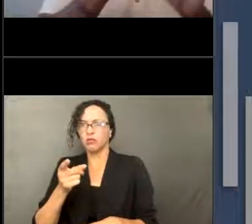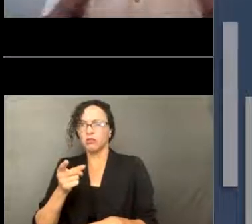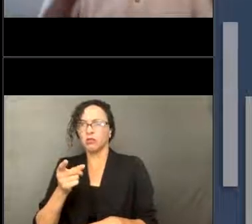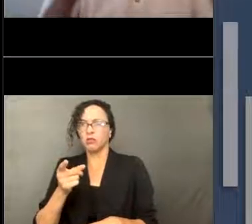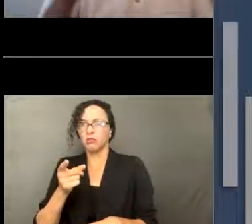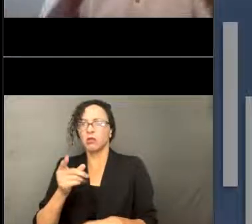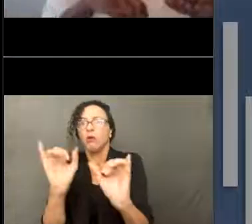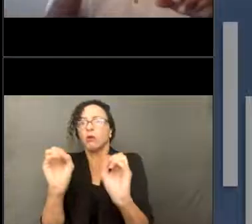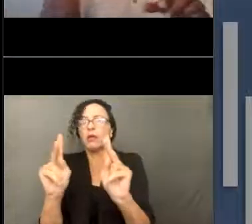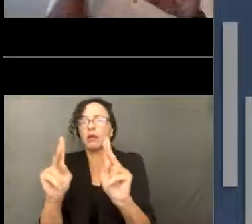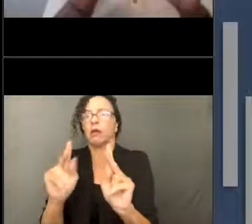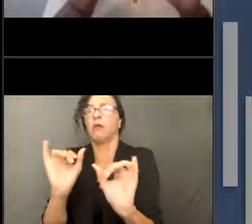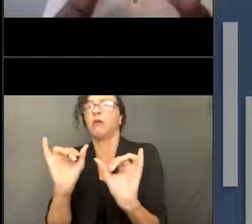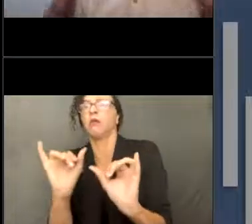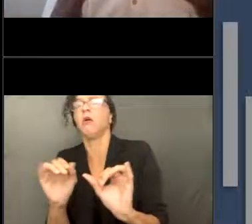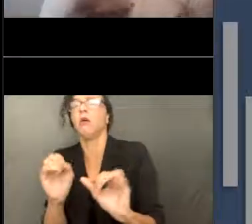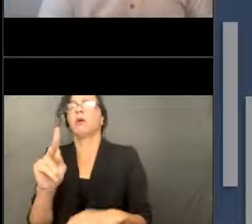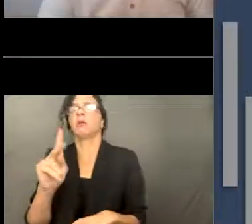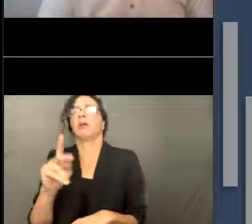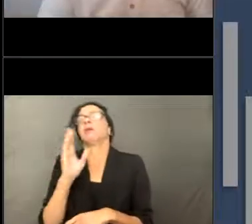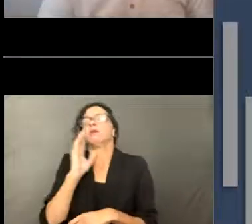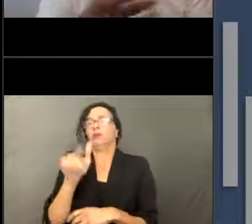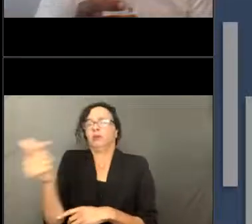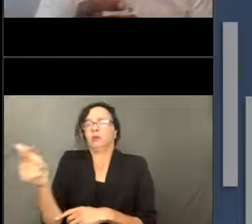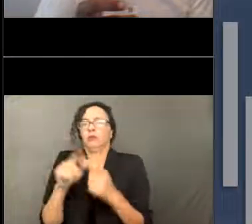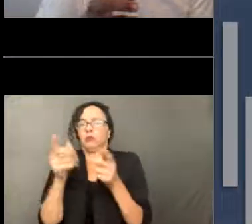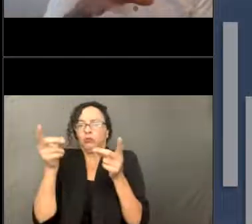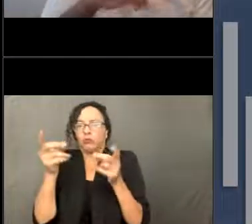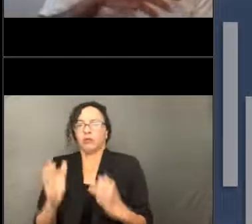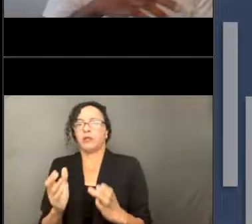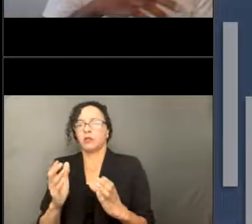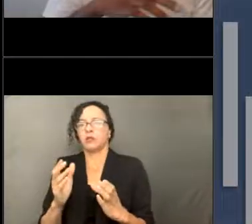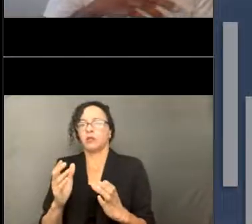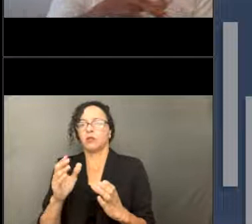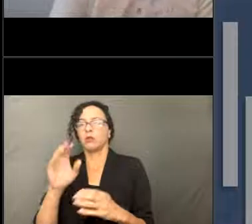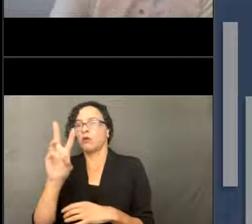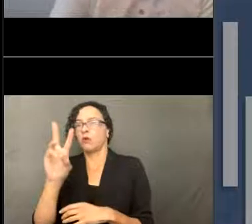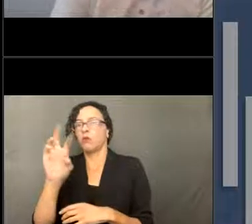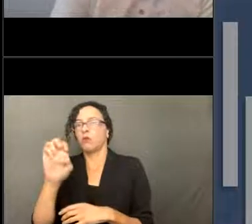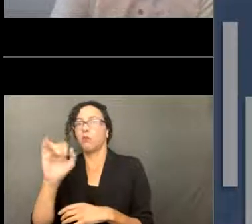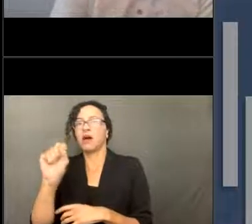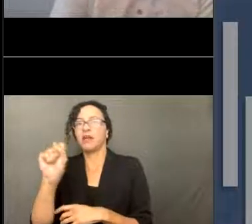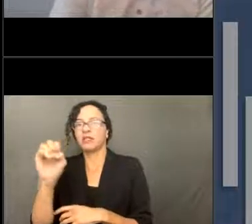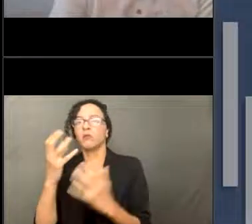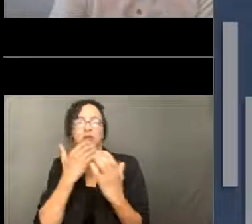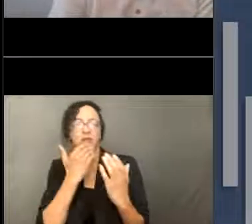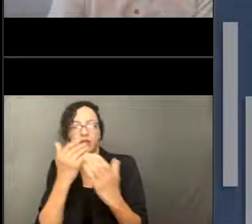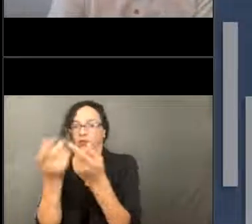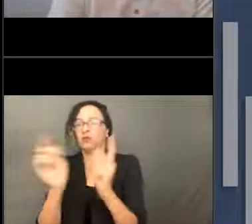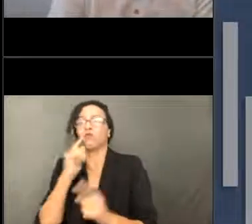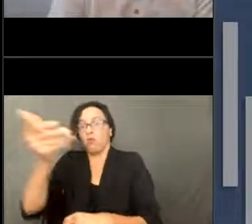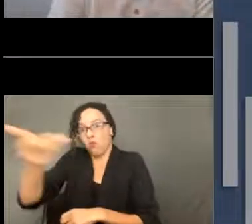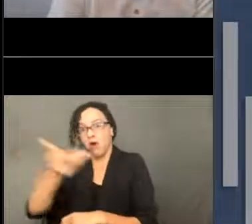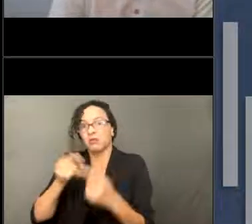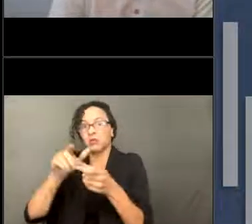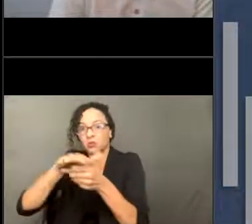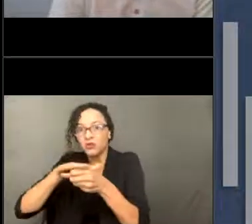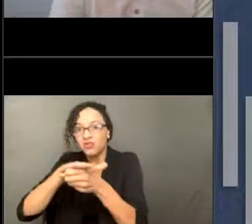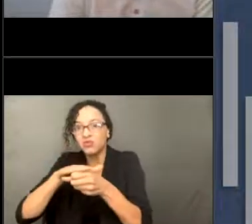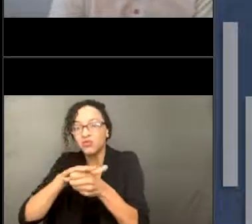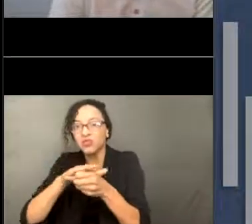Well, I'd like to start off by adding my voice to the chorus of those, thanking you for the welcome to the region and for